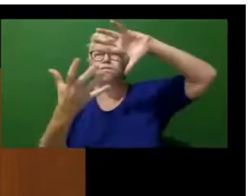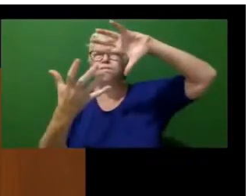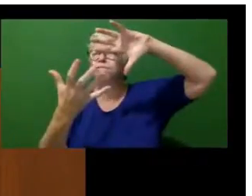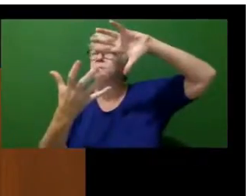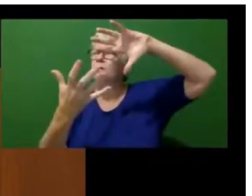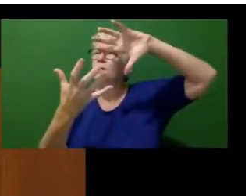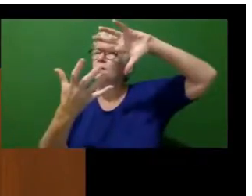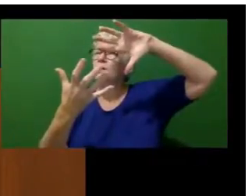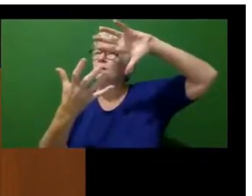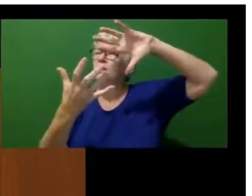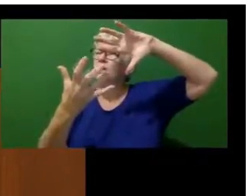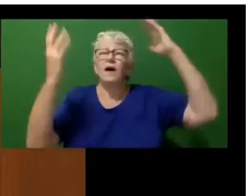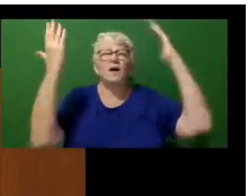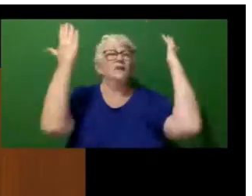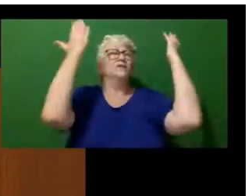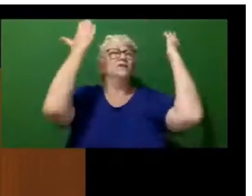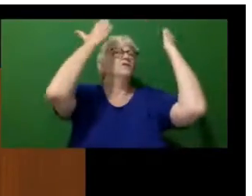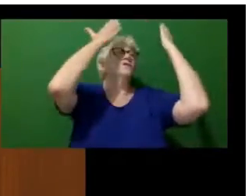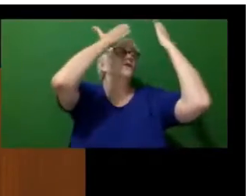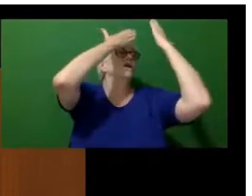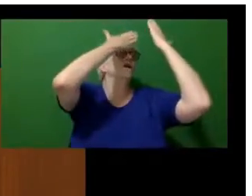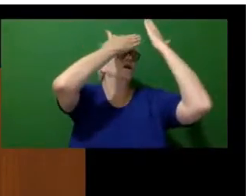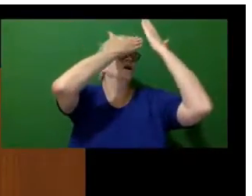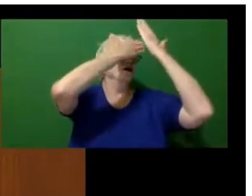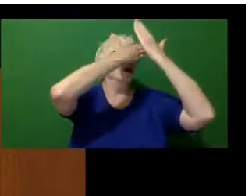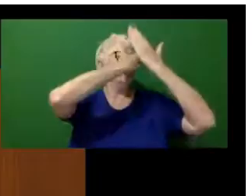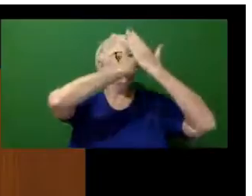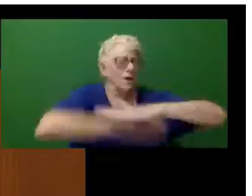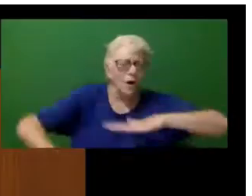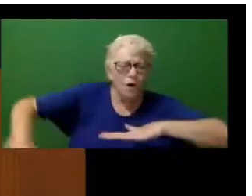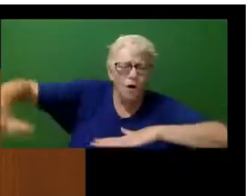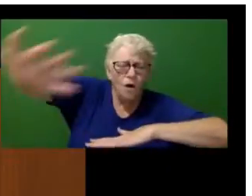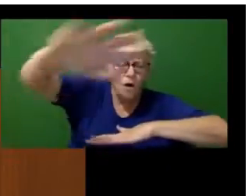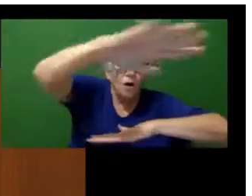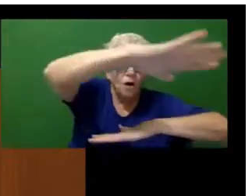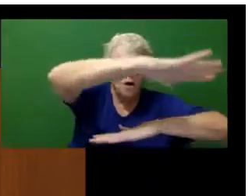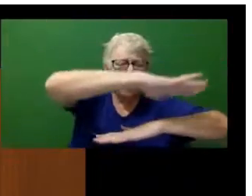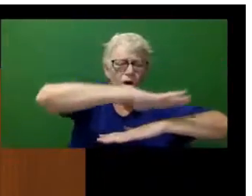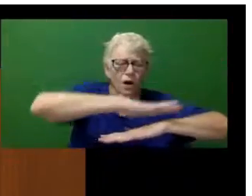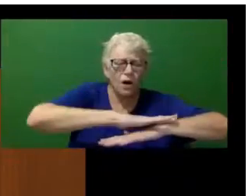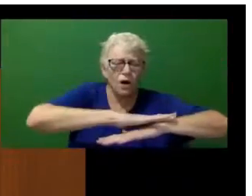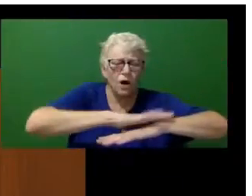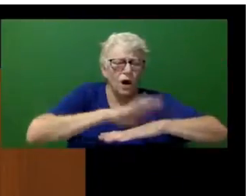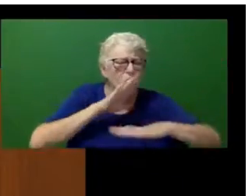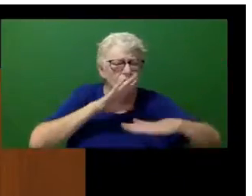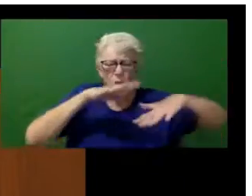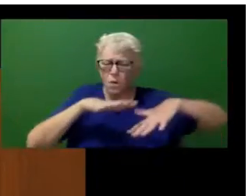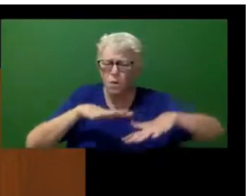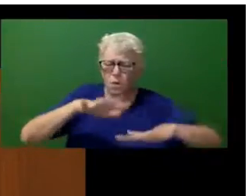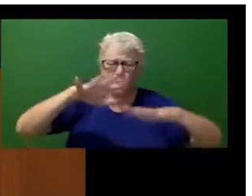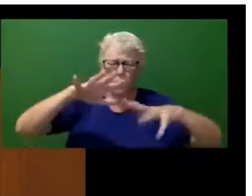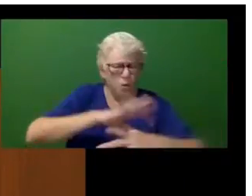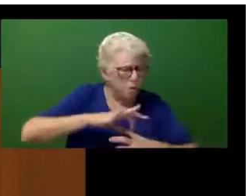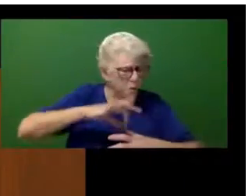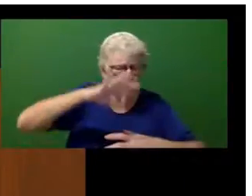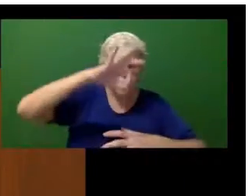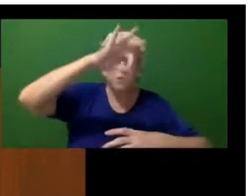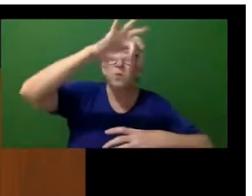v'haaretz, hayeta tohu vavohu, v'choshech al penei tehom,